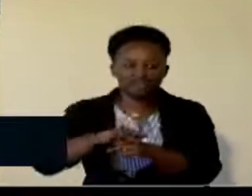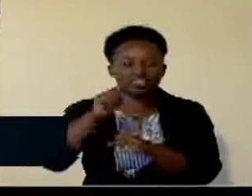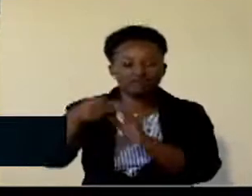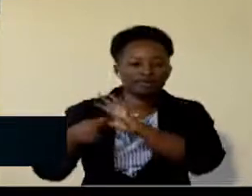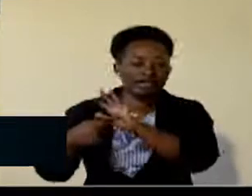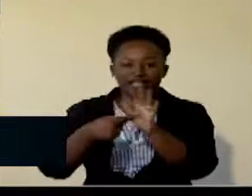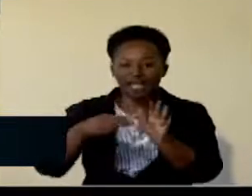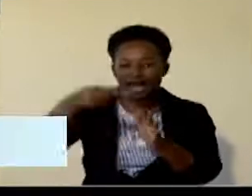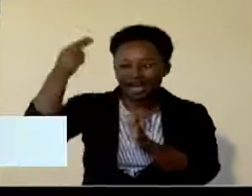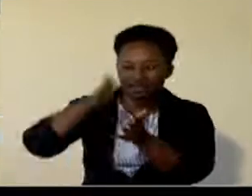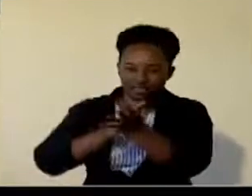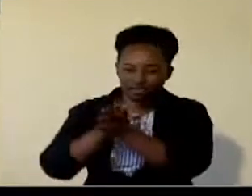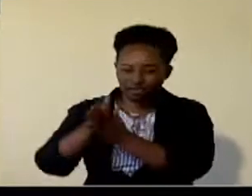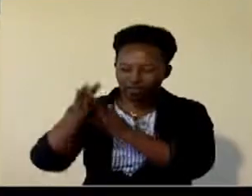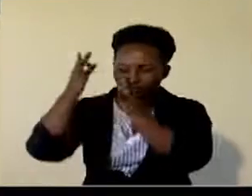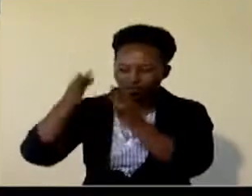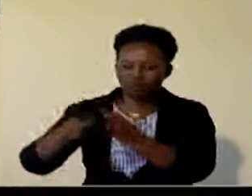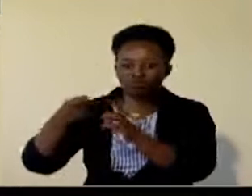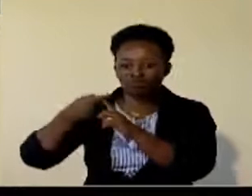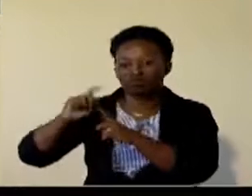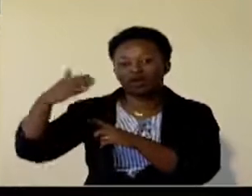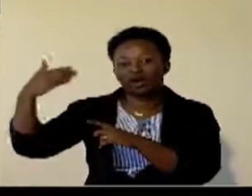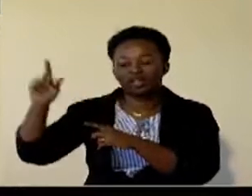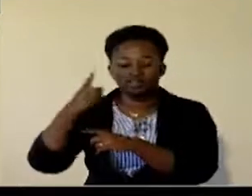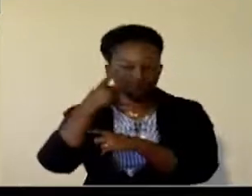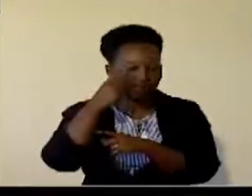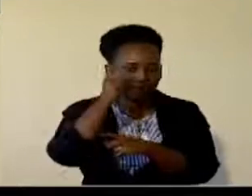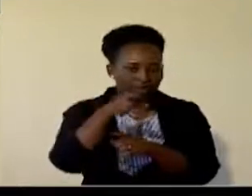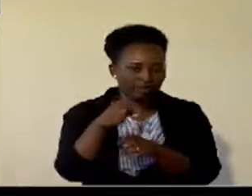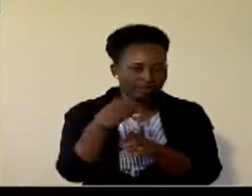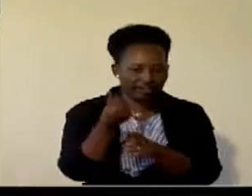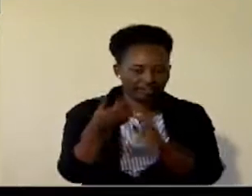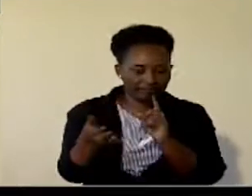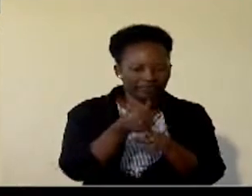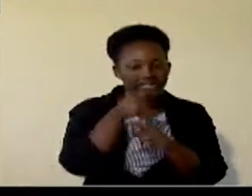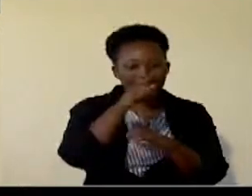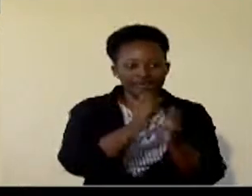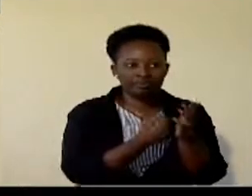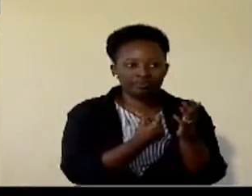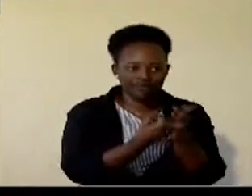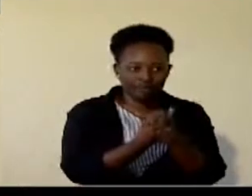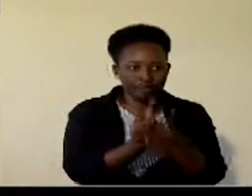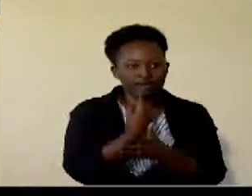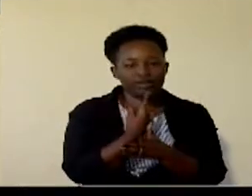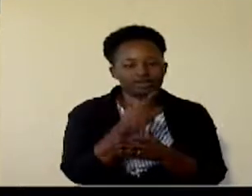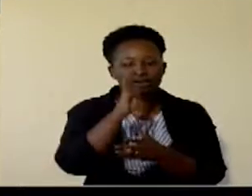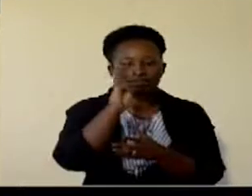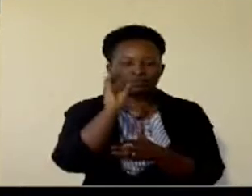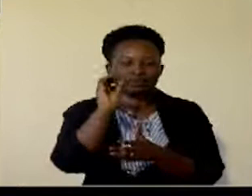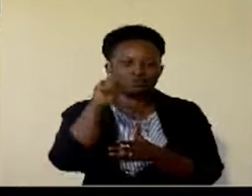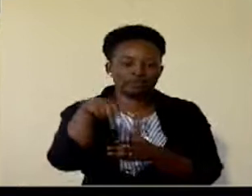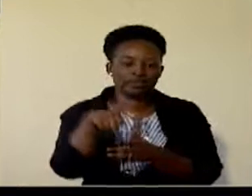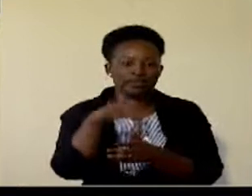high expenditure on imports compared to earnings, which causes a BOP deficit. Now, in order